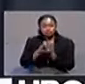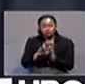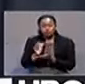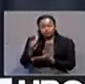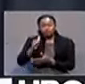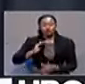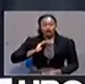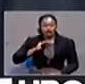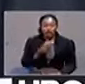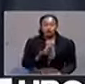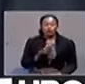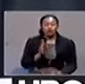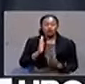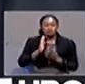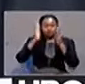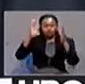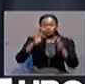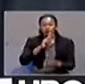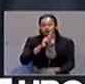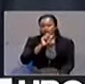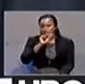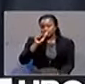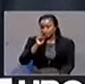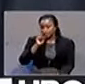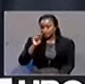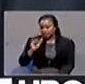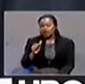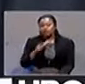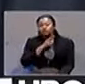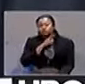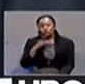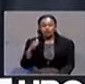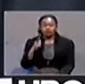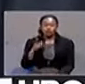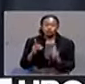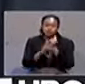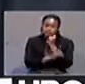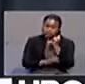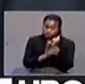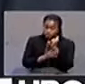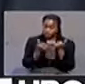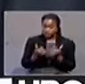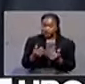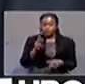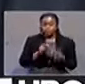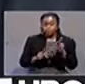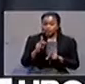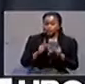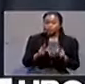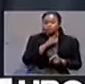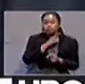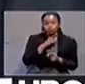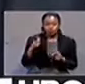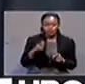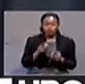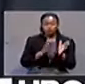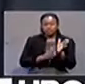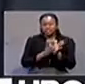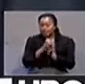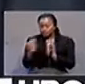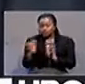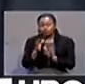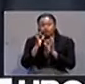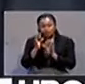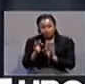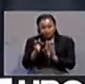bishop of Kasana Luwero Diocese. Madam Speaker, people of Luwero, Nakasongola, and Nakaseke